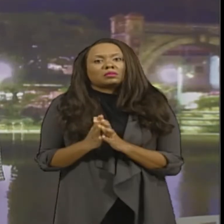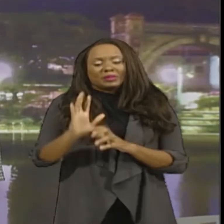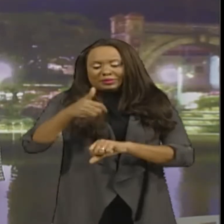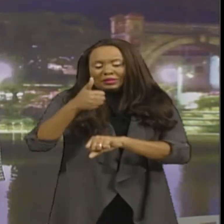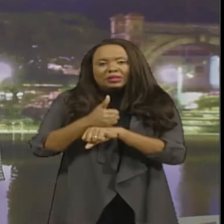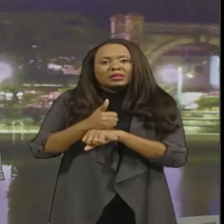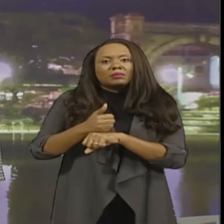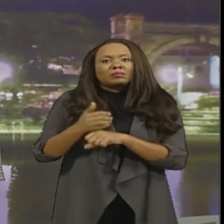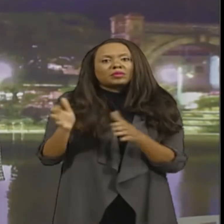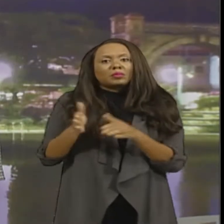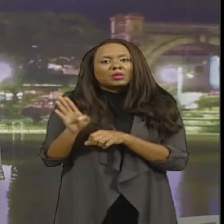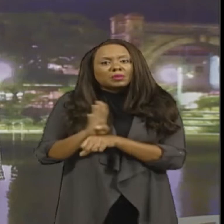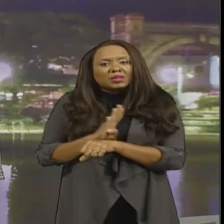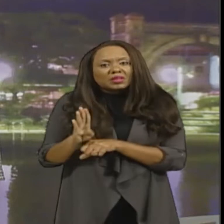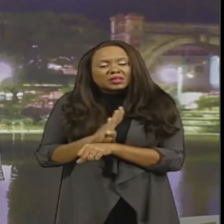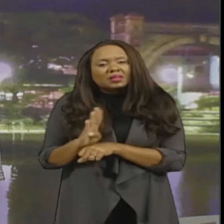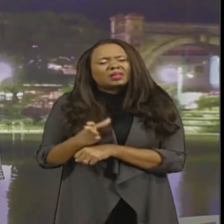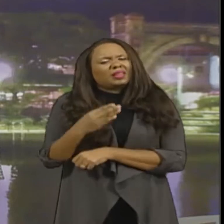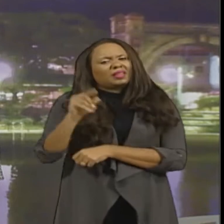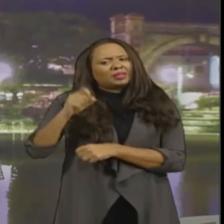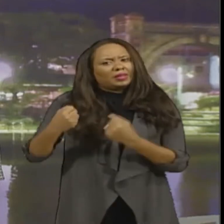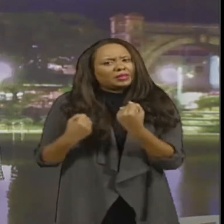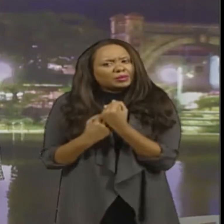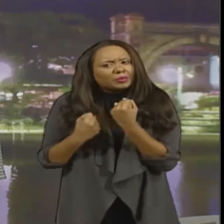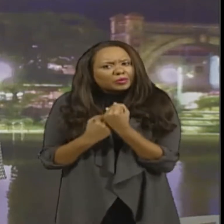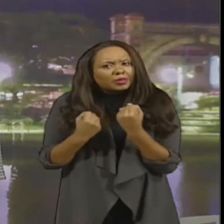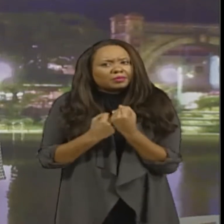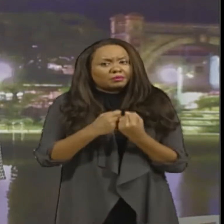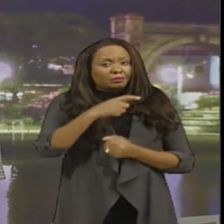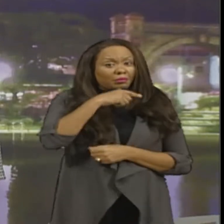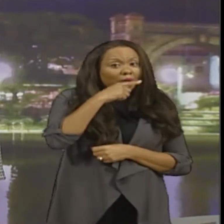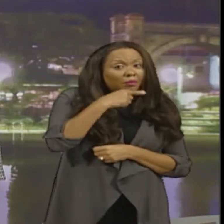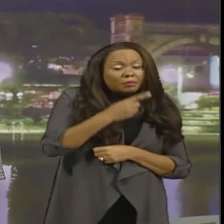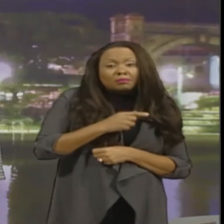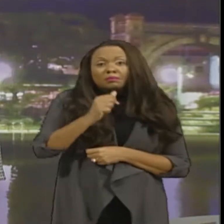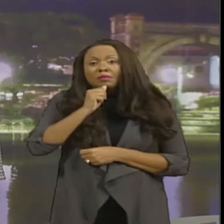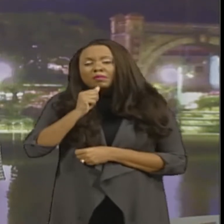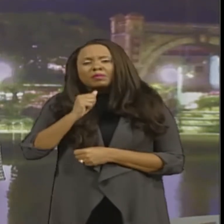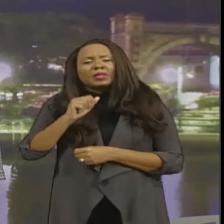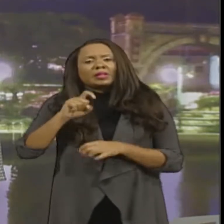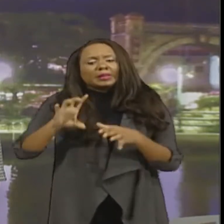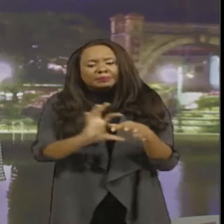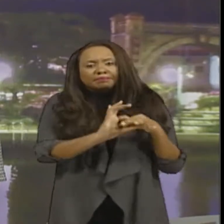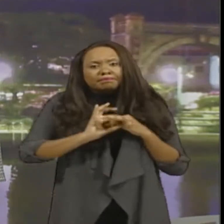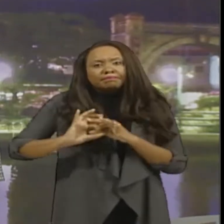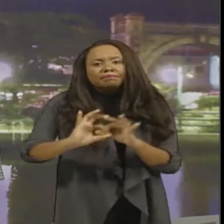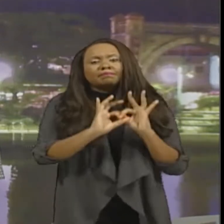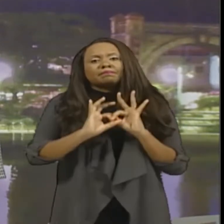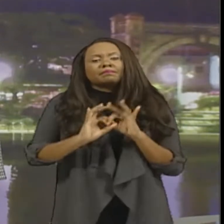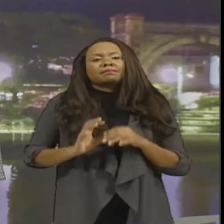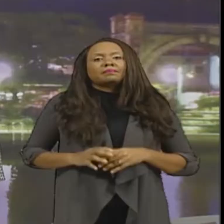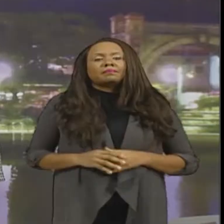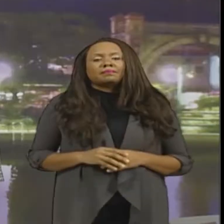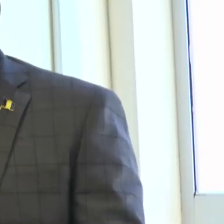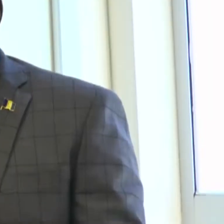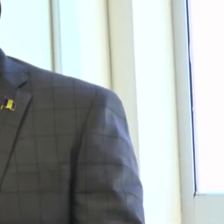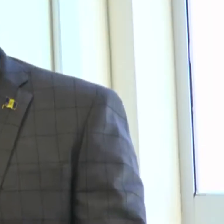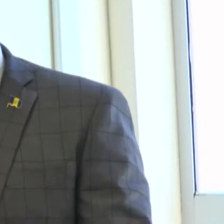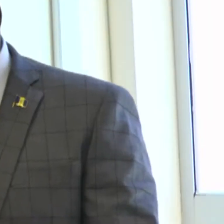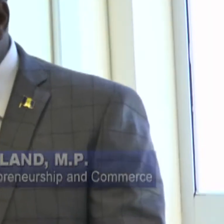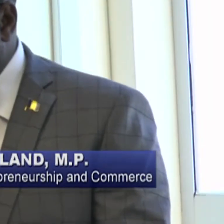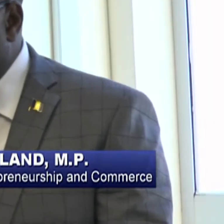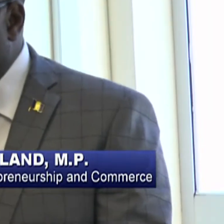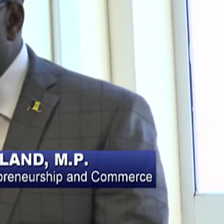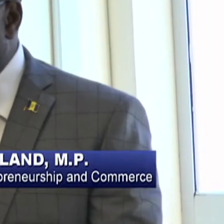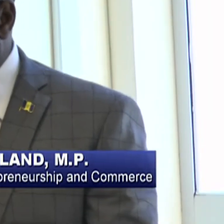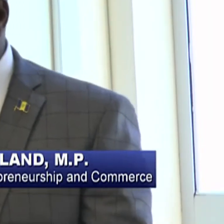support organizations, both in the public and private sectors, to work together for the greater national good. This clarion